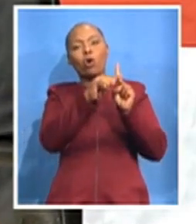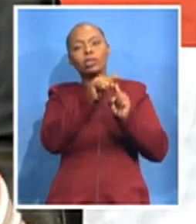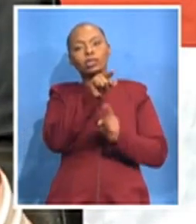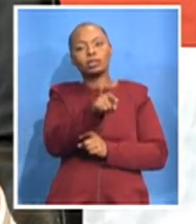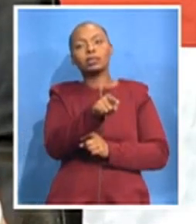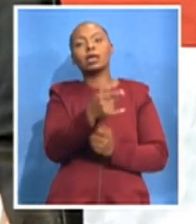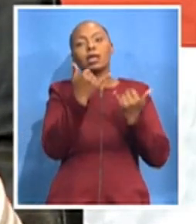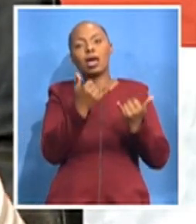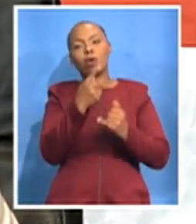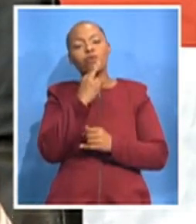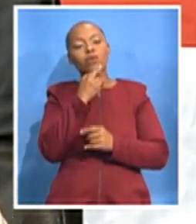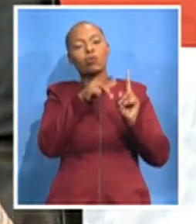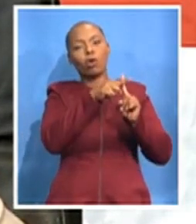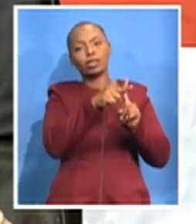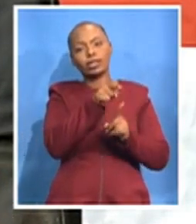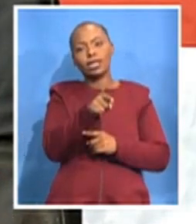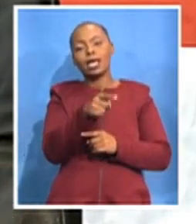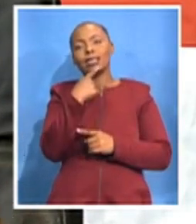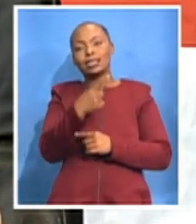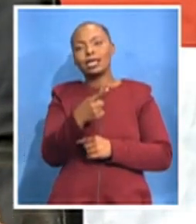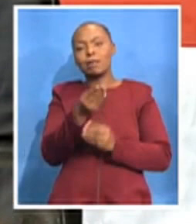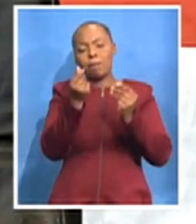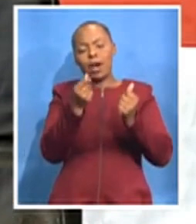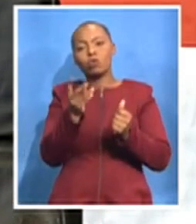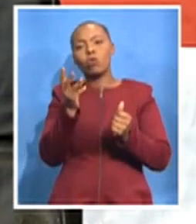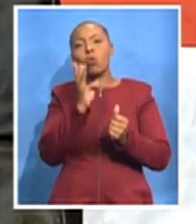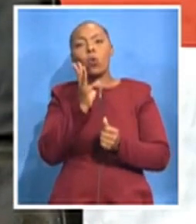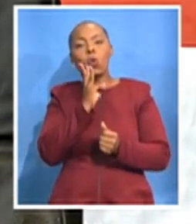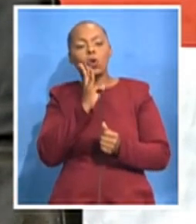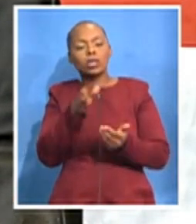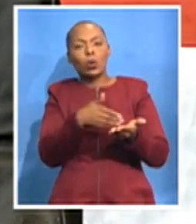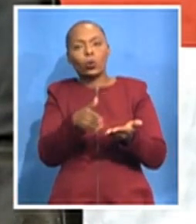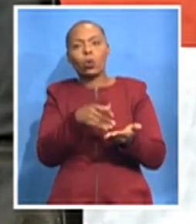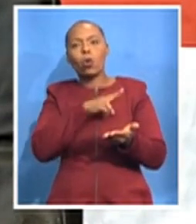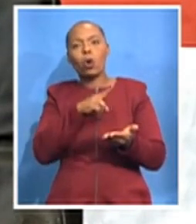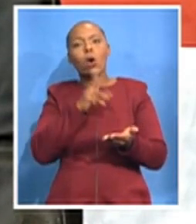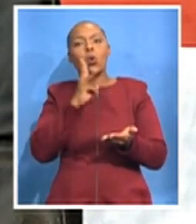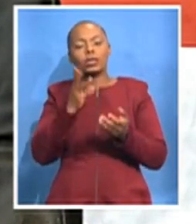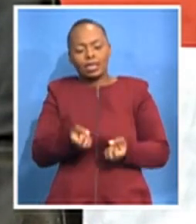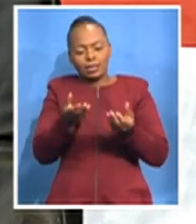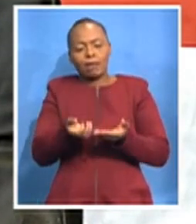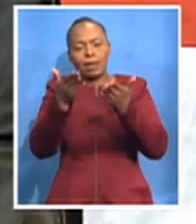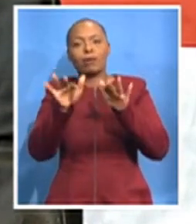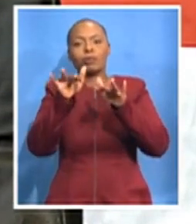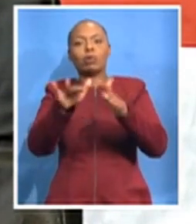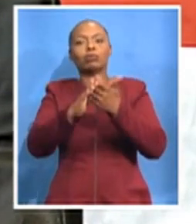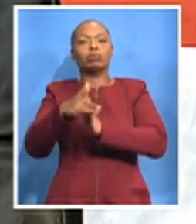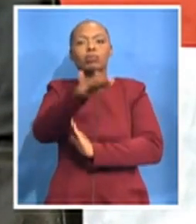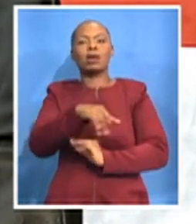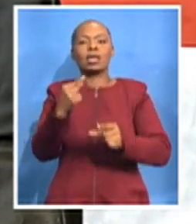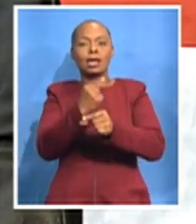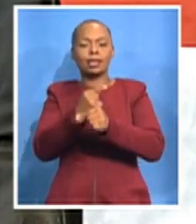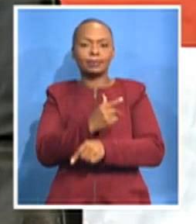was insufficient water to ensure a supply of water to the population of Giyani. So a local state of disaster